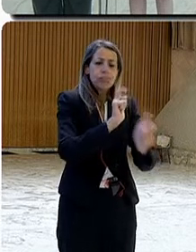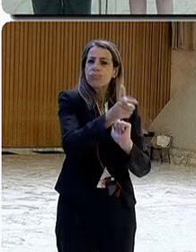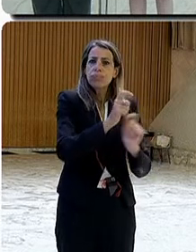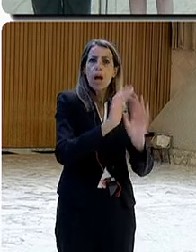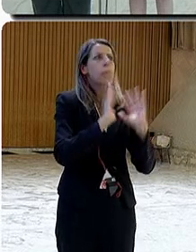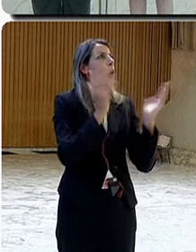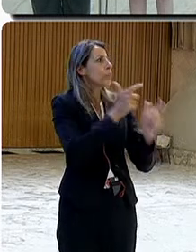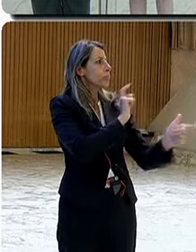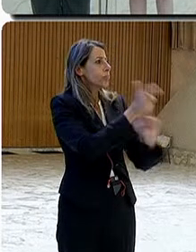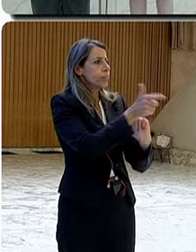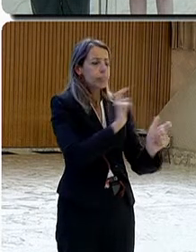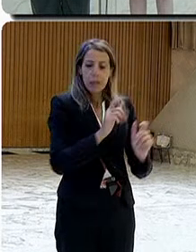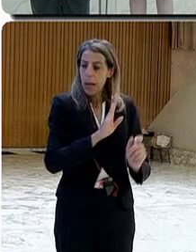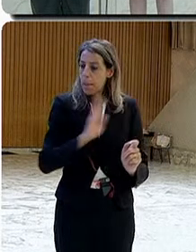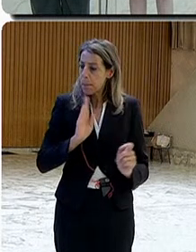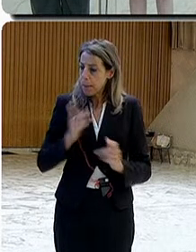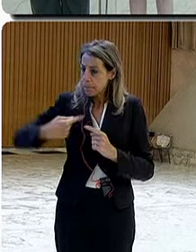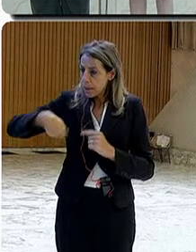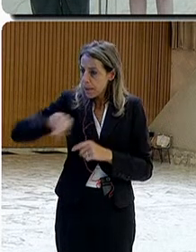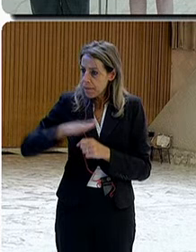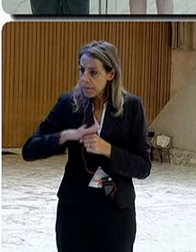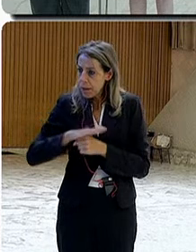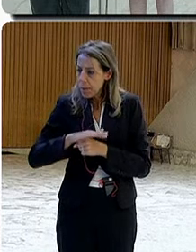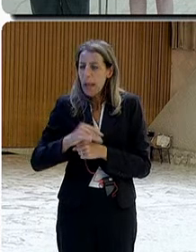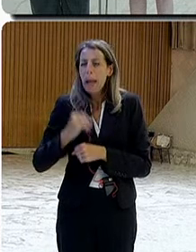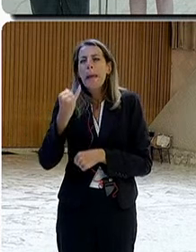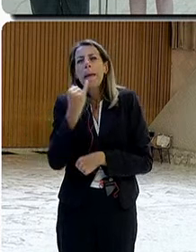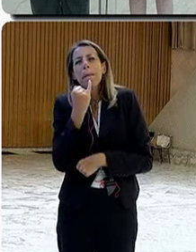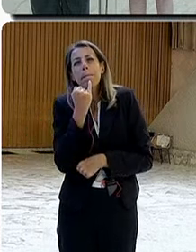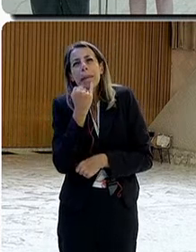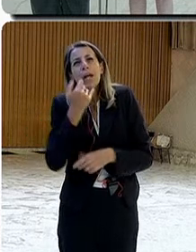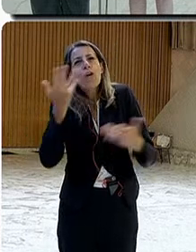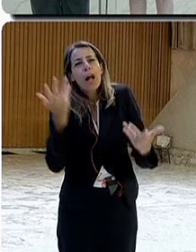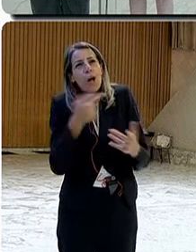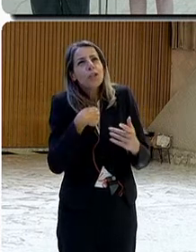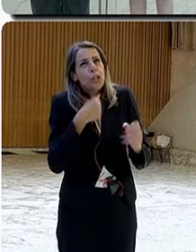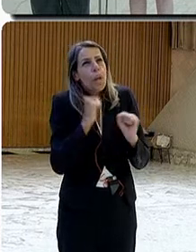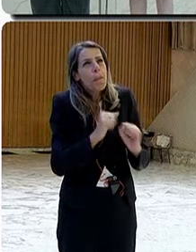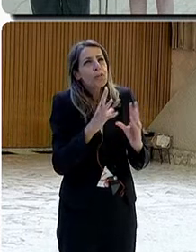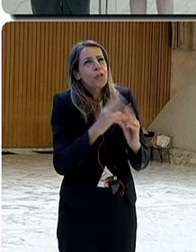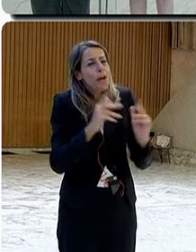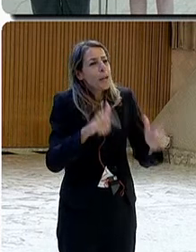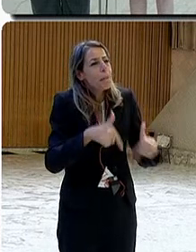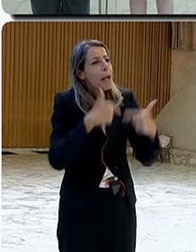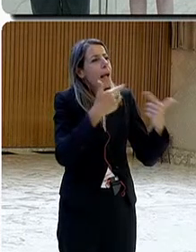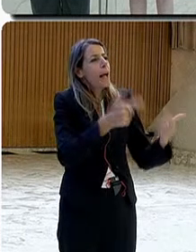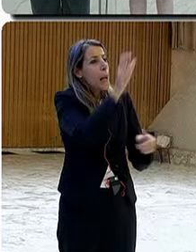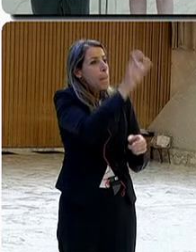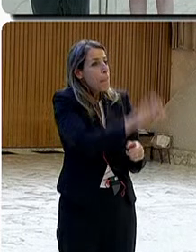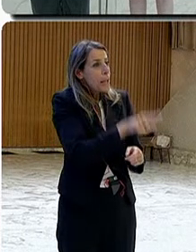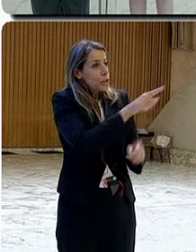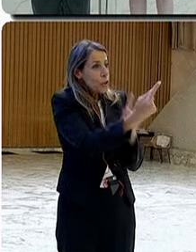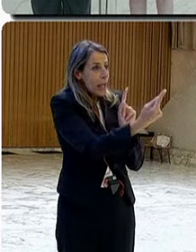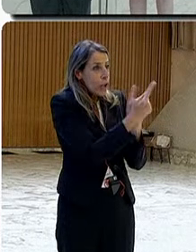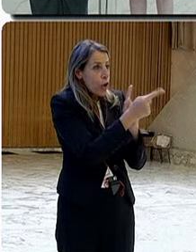should ask, what's one small thing I can do to leave each person we meet a little happier than we found them?